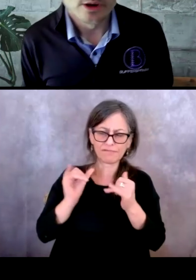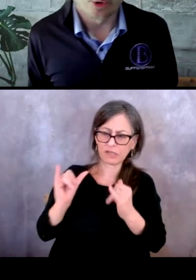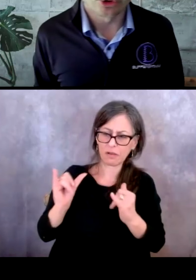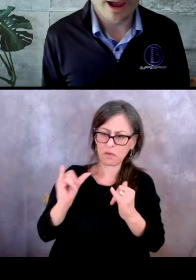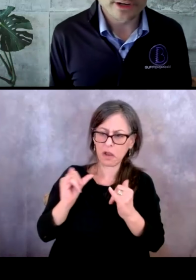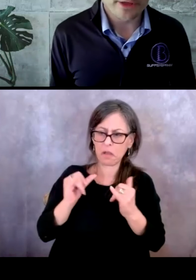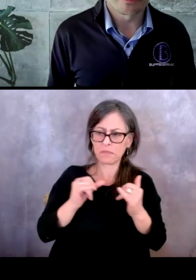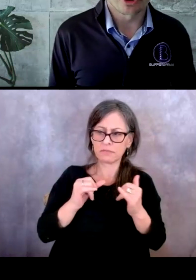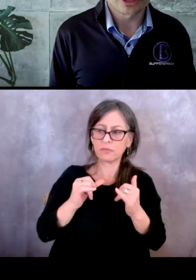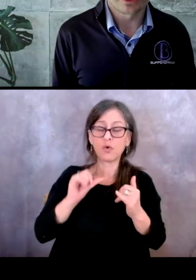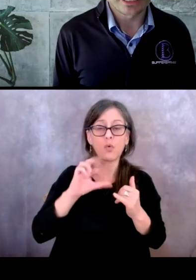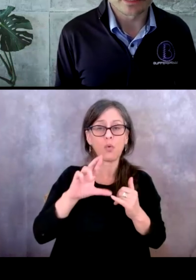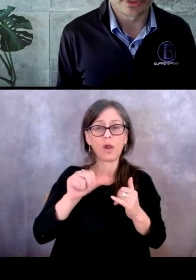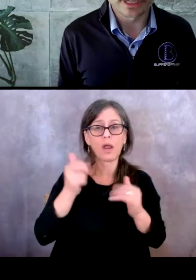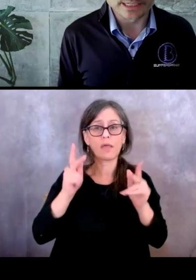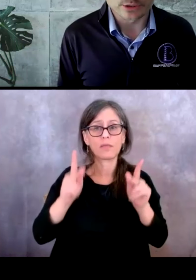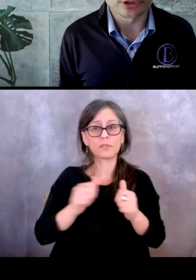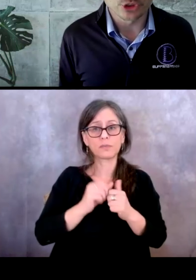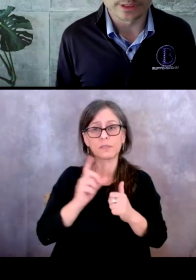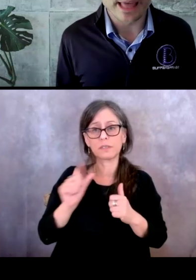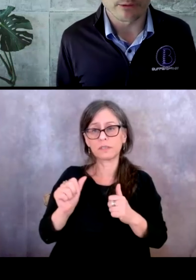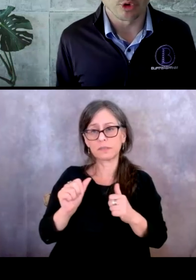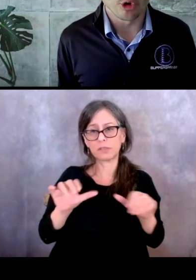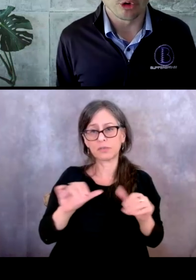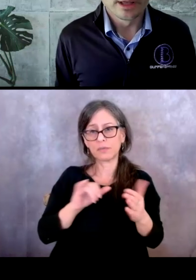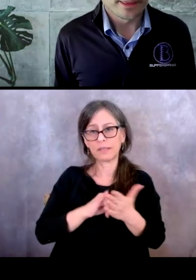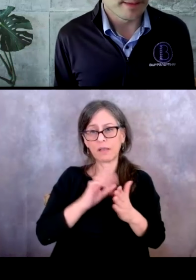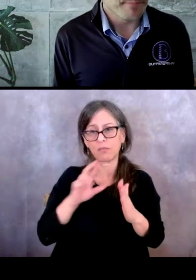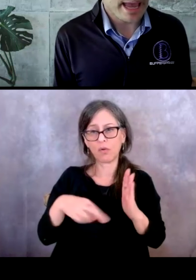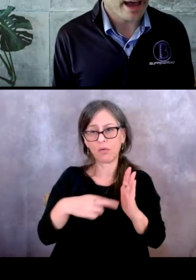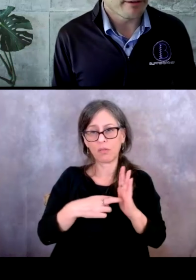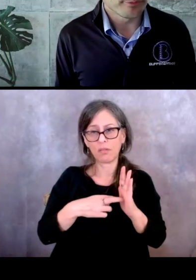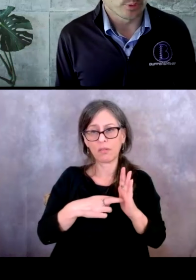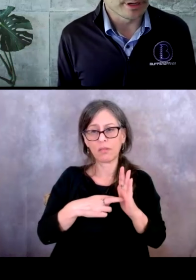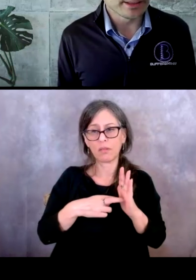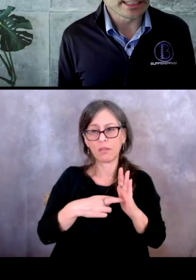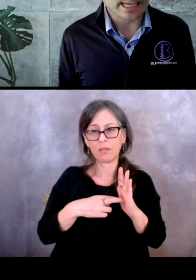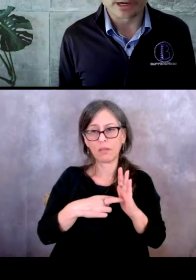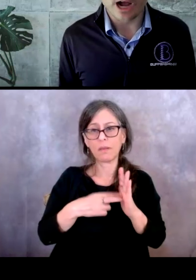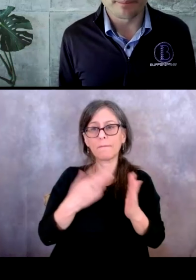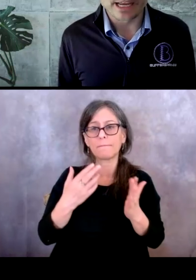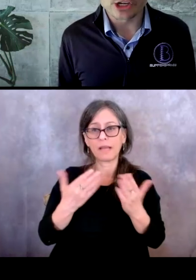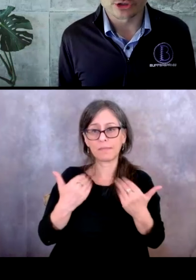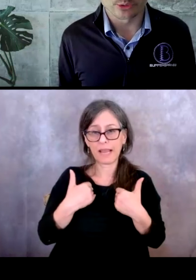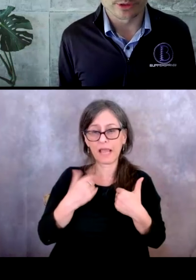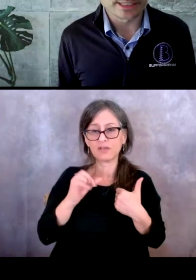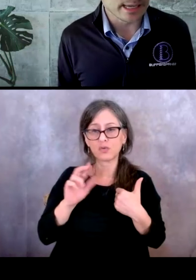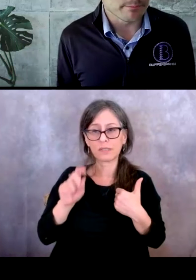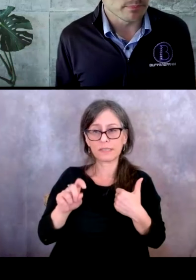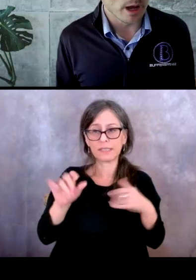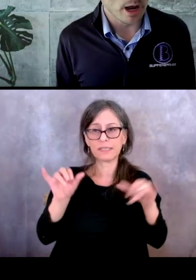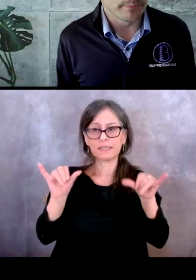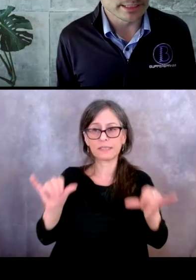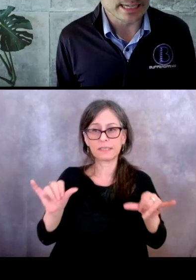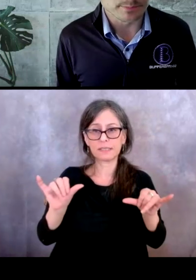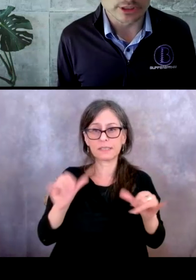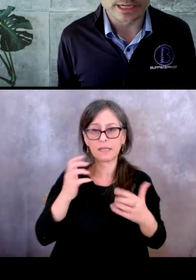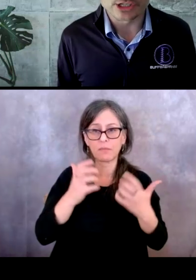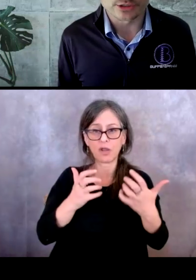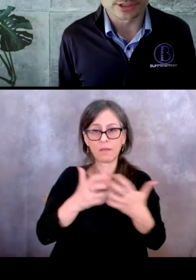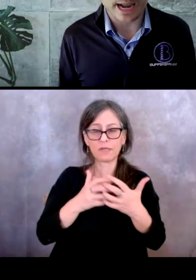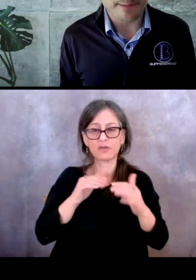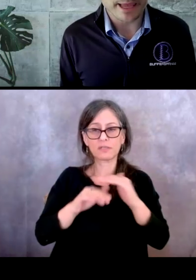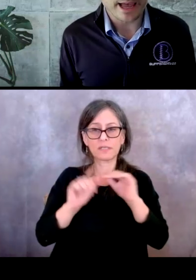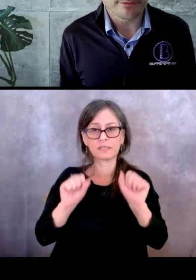with? Or do I have another person with disabilities who's doing that role that may have or need the same accommodation or the same